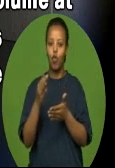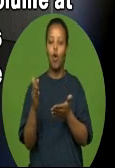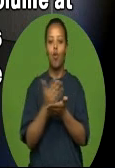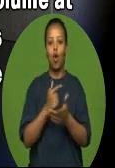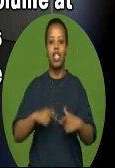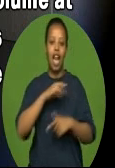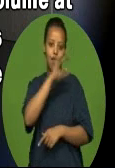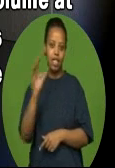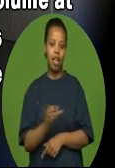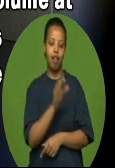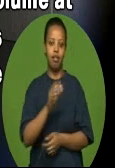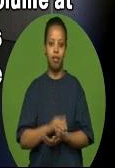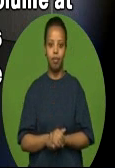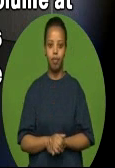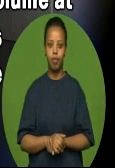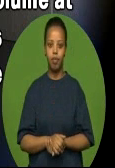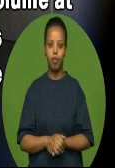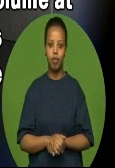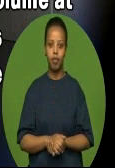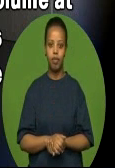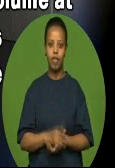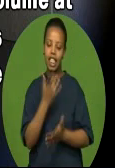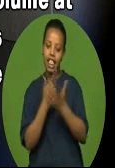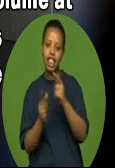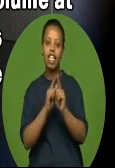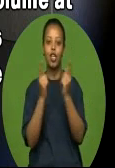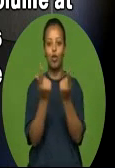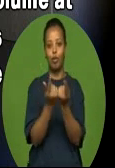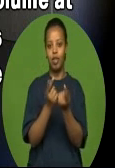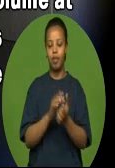cycle. Discuss in groups.